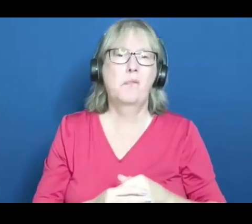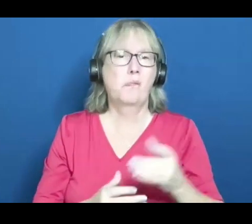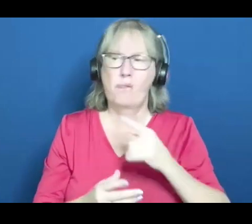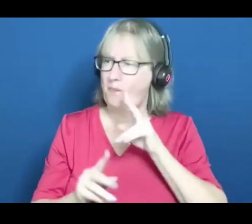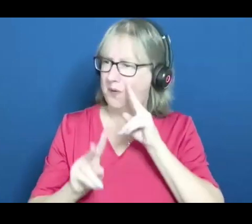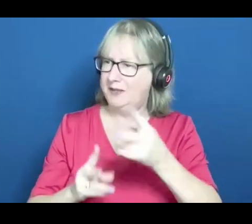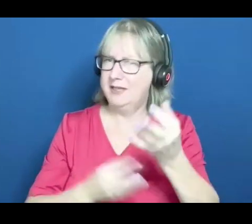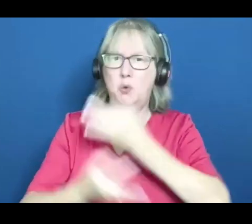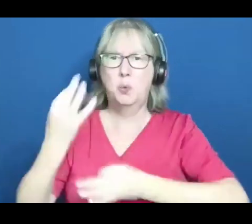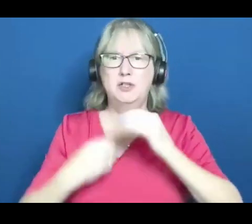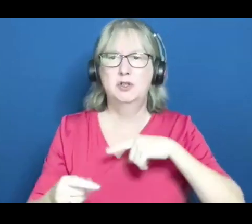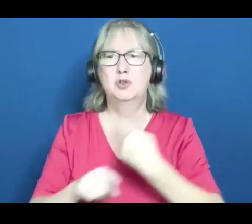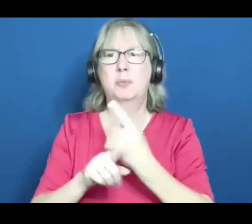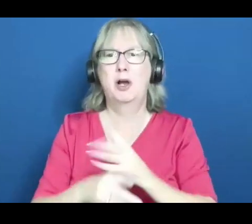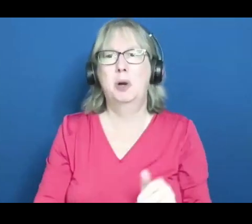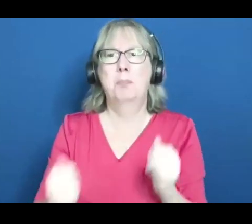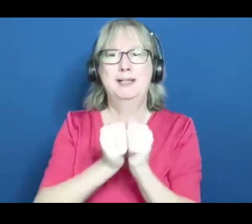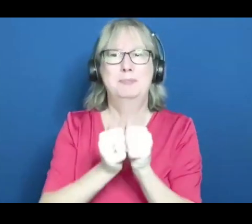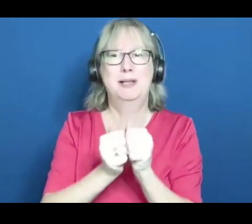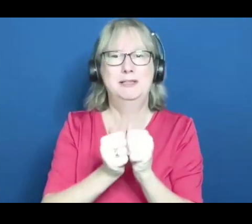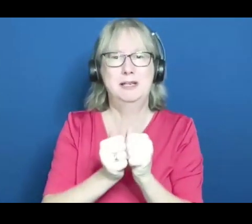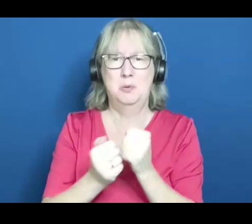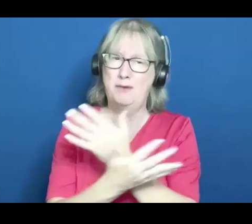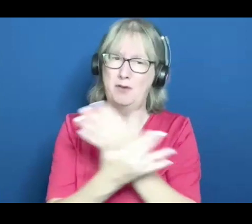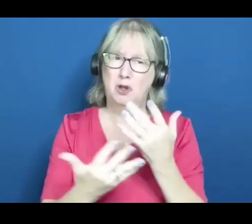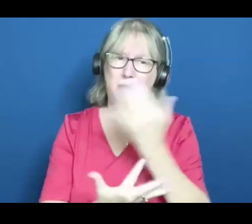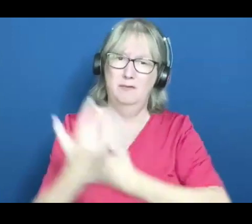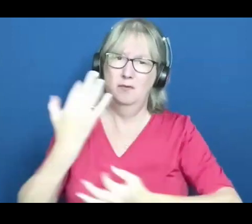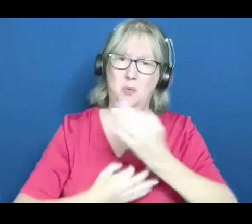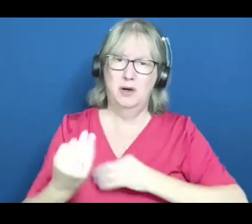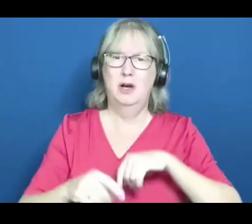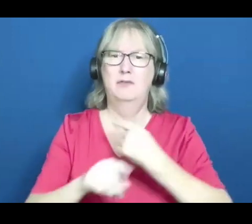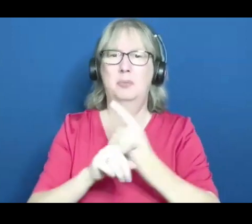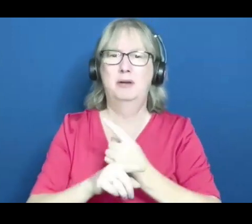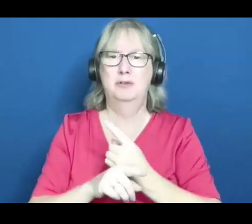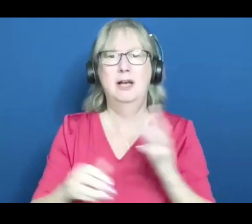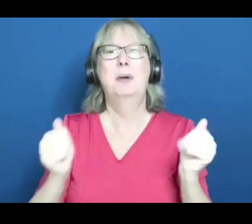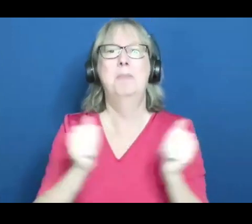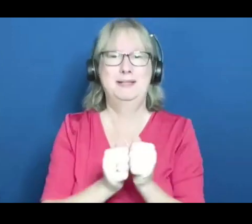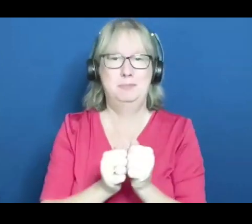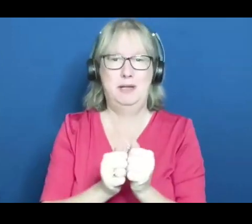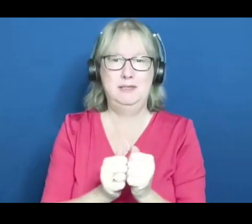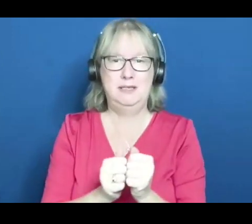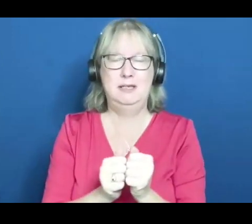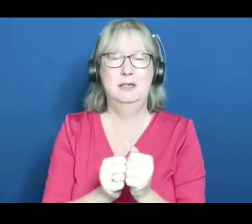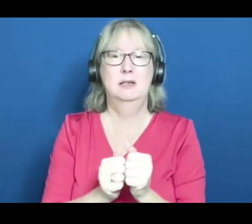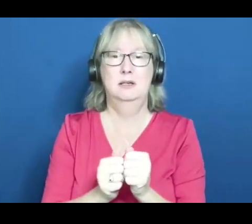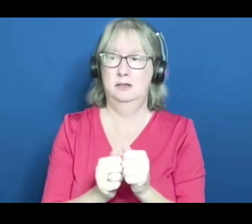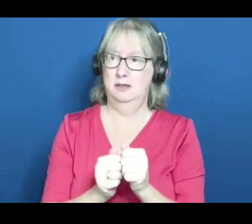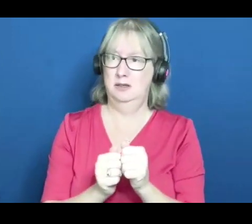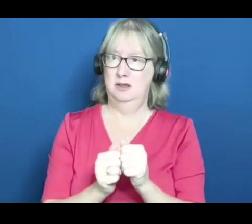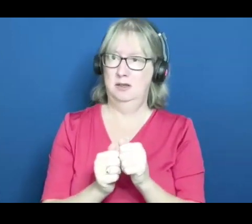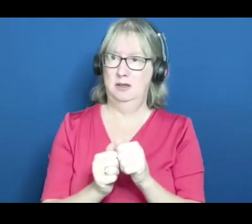around compatibility, and I know we do get quite a few queries in terms of compatibility and it being maybe a